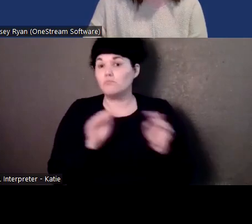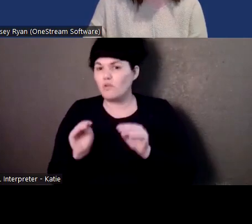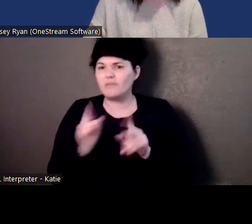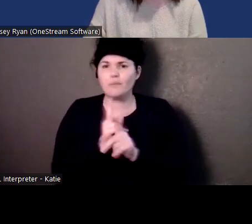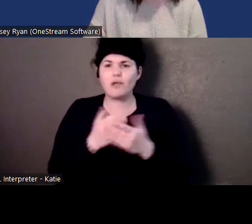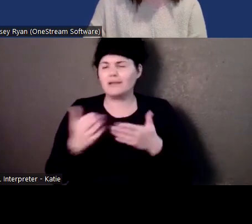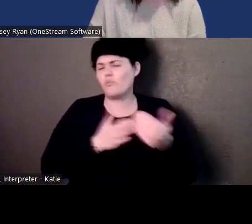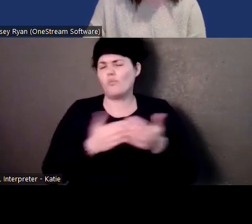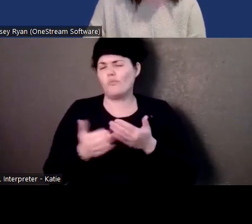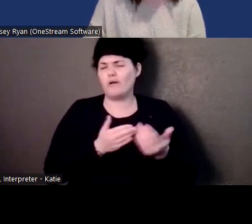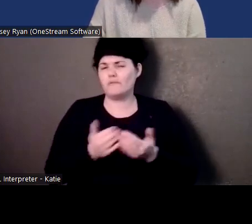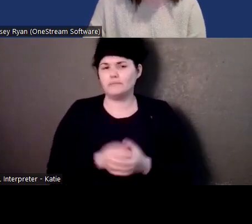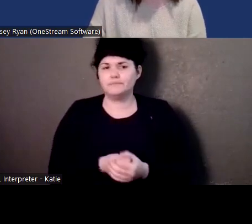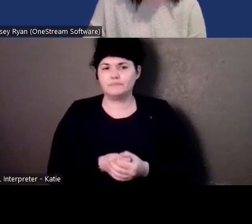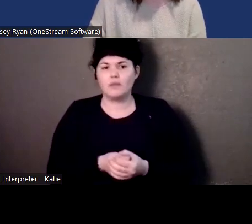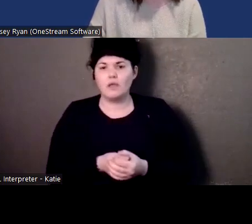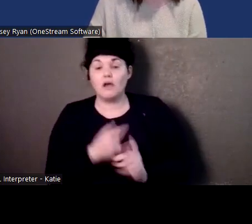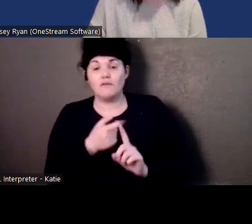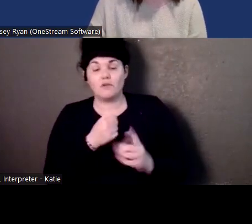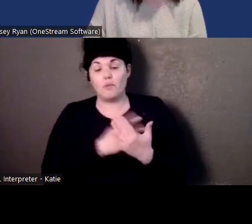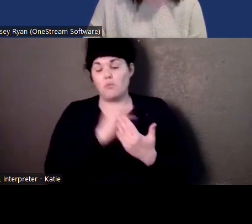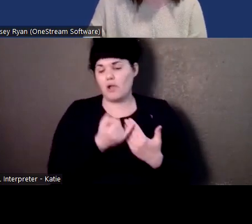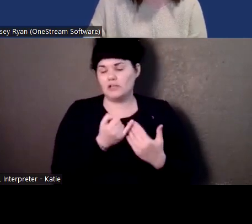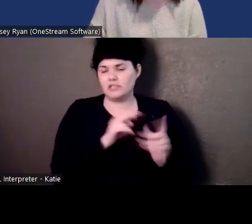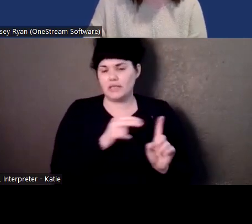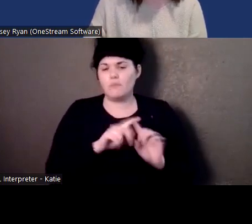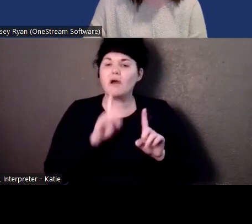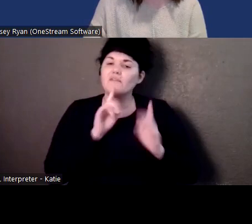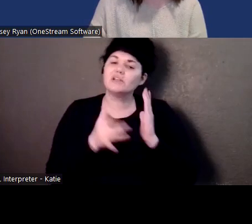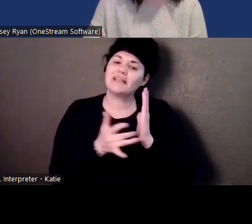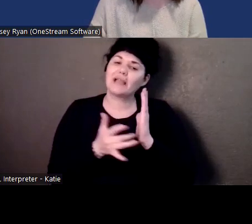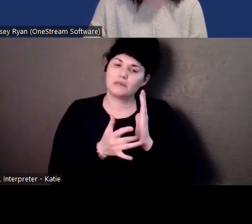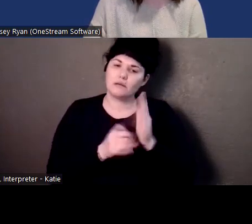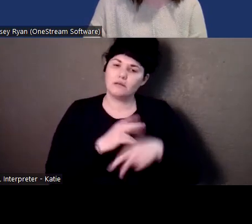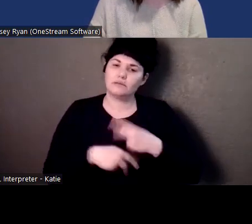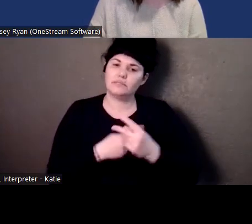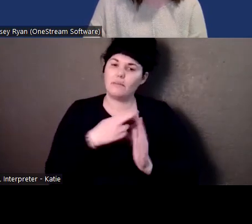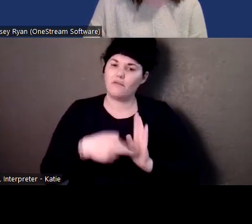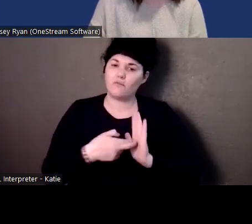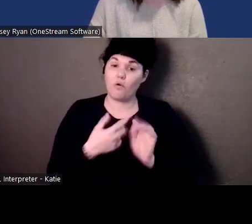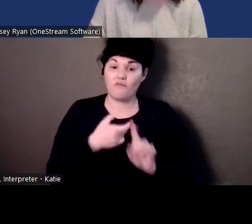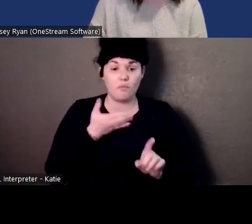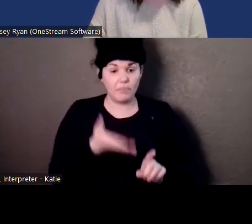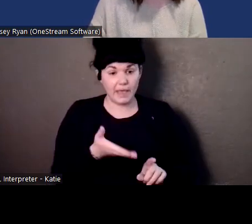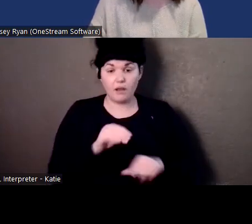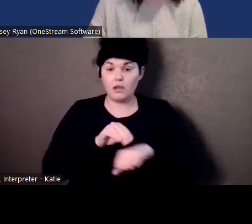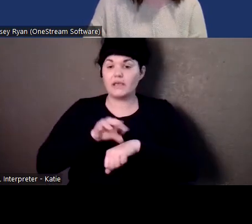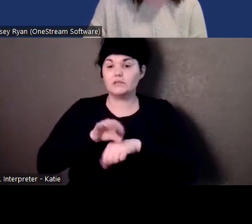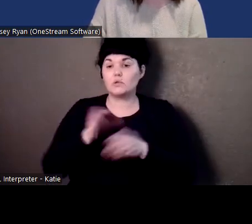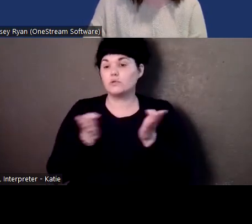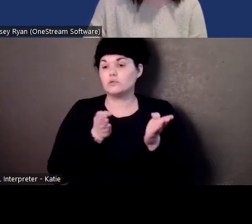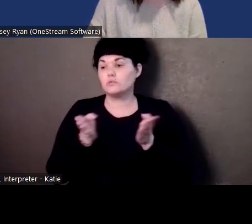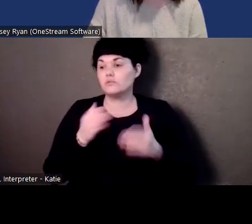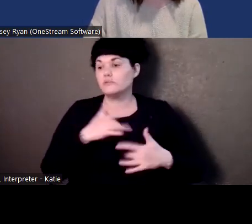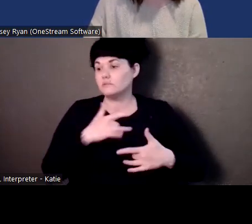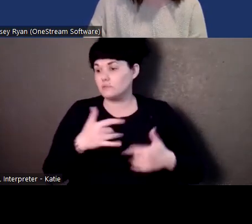be from a project standpoint, but very technical type role. From there, consulting services typically